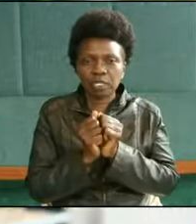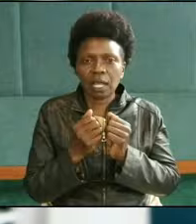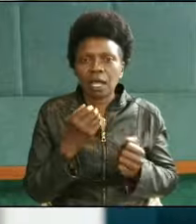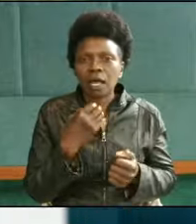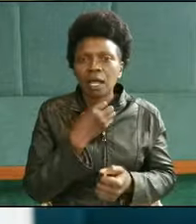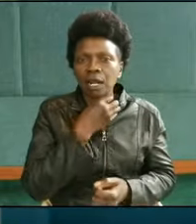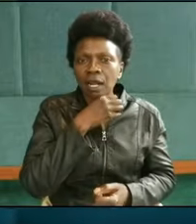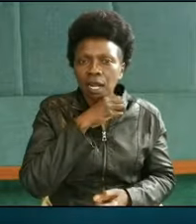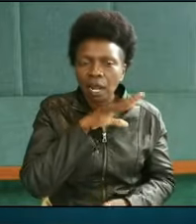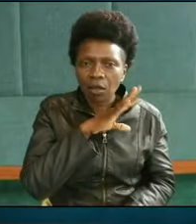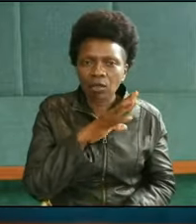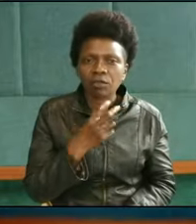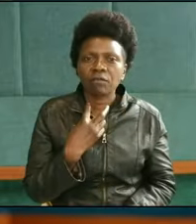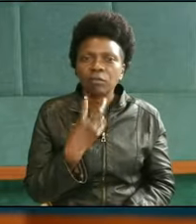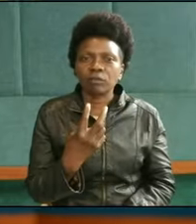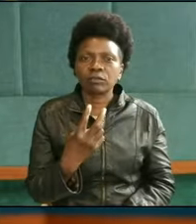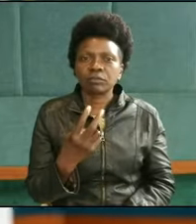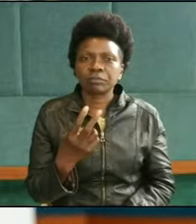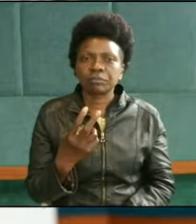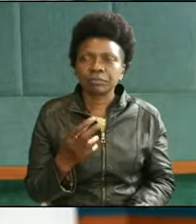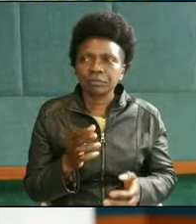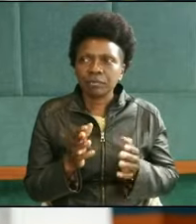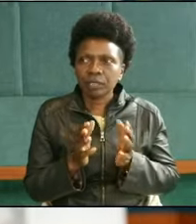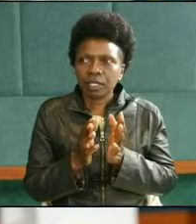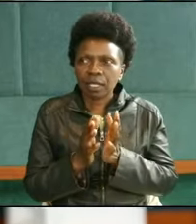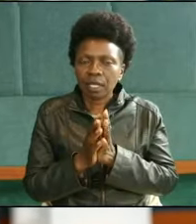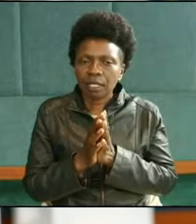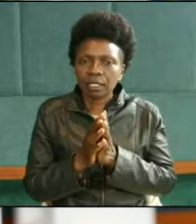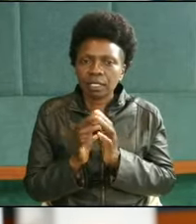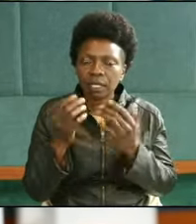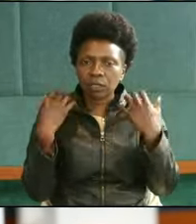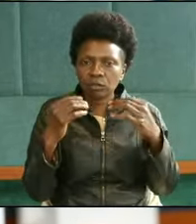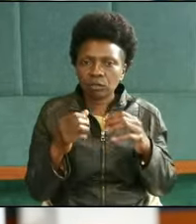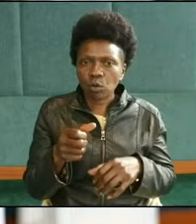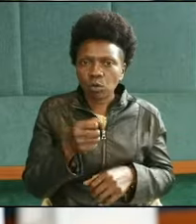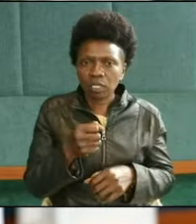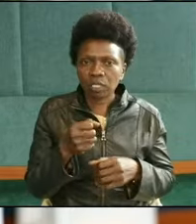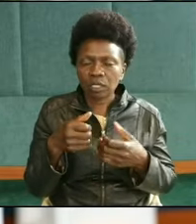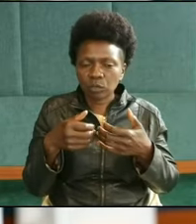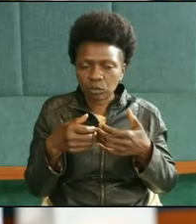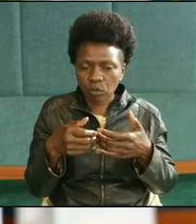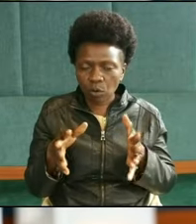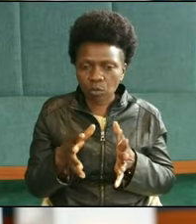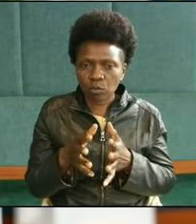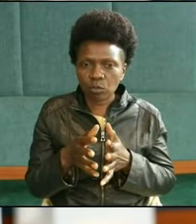voice, and the man that was holding the scroll was on the throne.